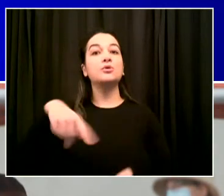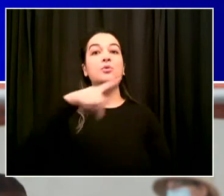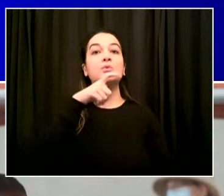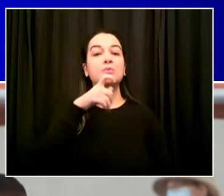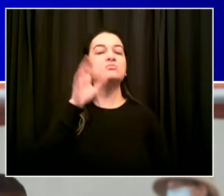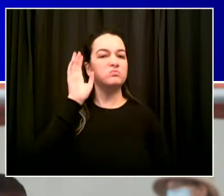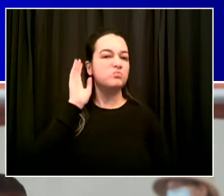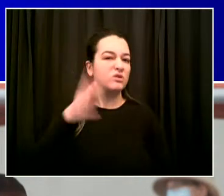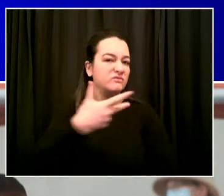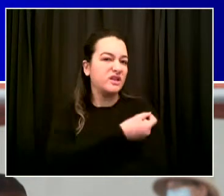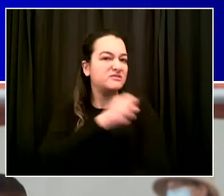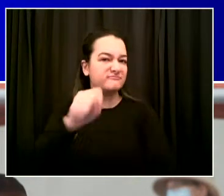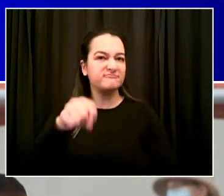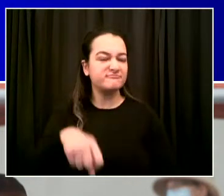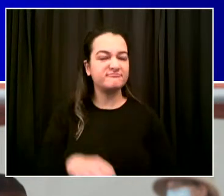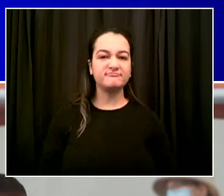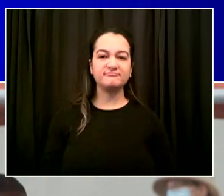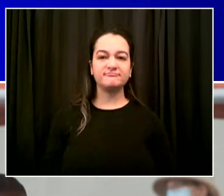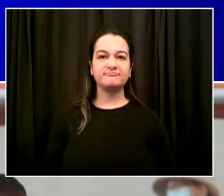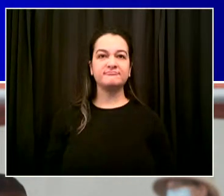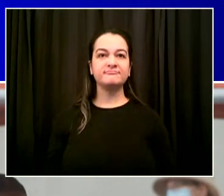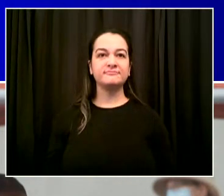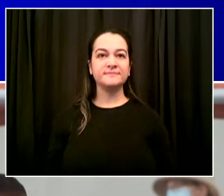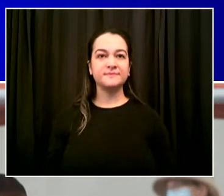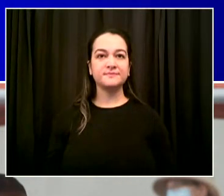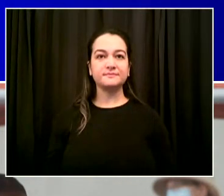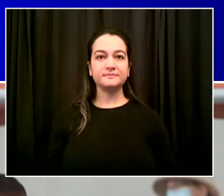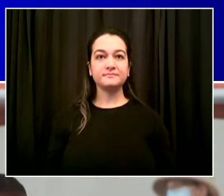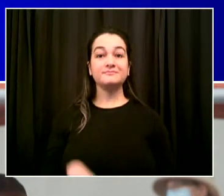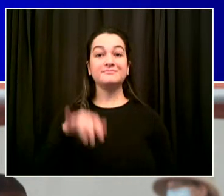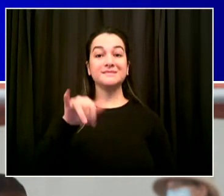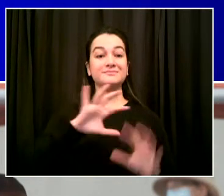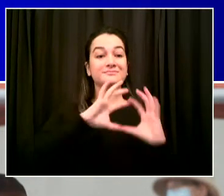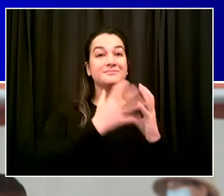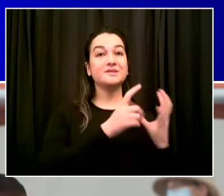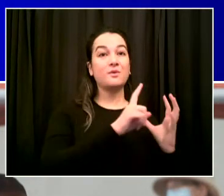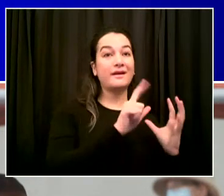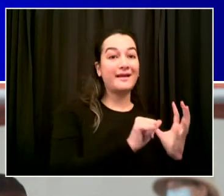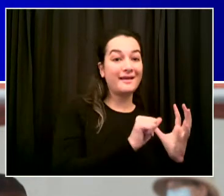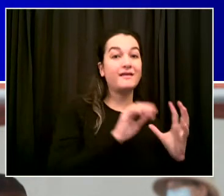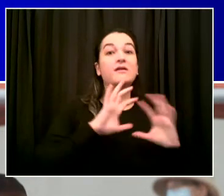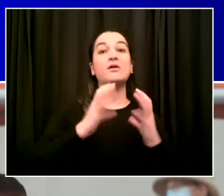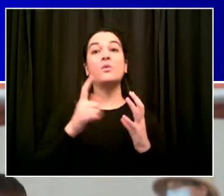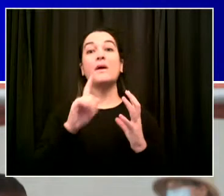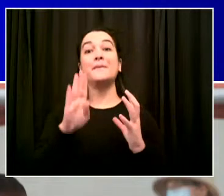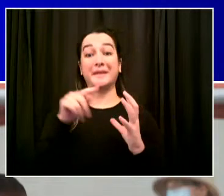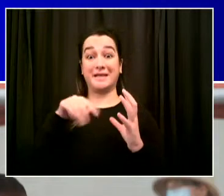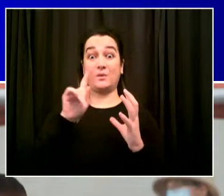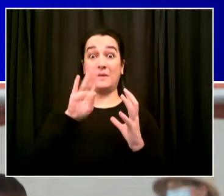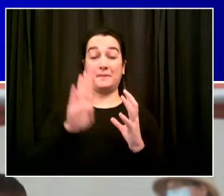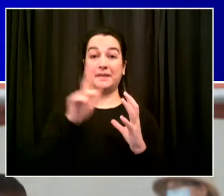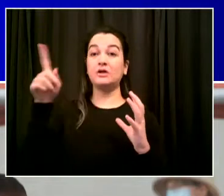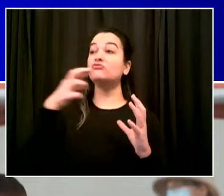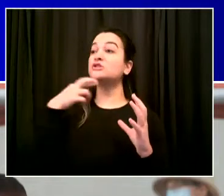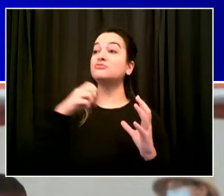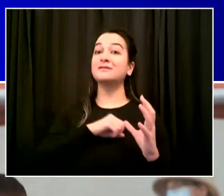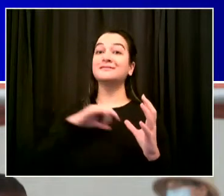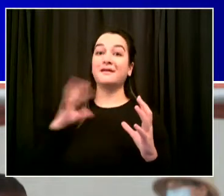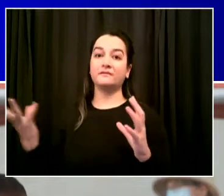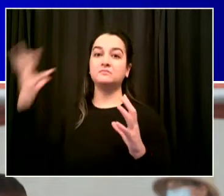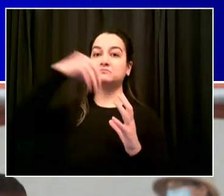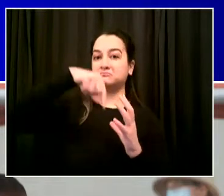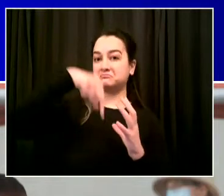before: reach folks who work in the taxi industry, for hire, vehicle drivers, TLC licensed